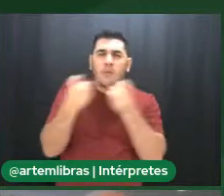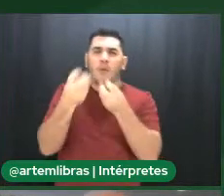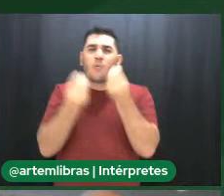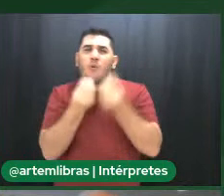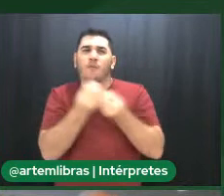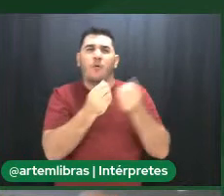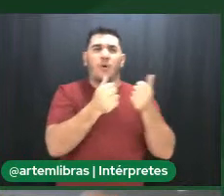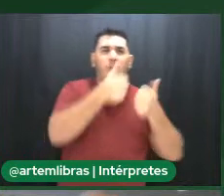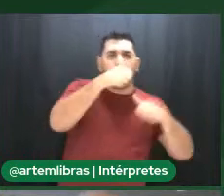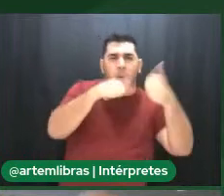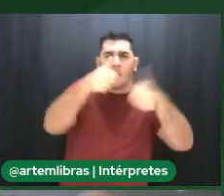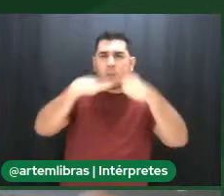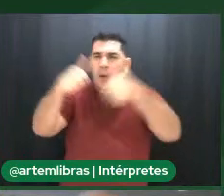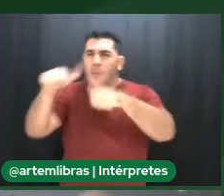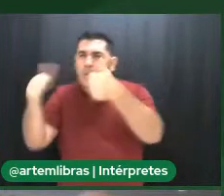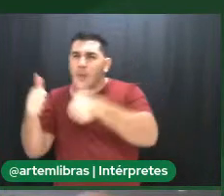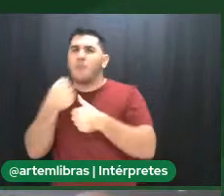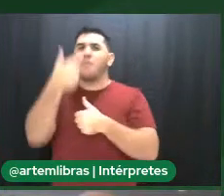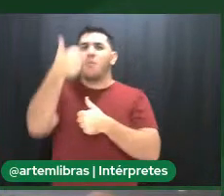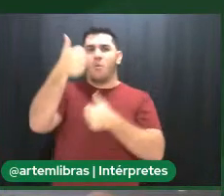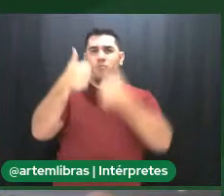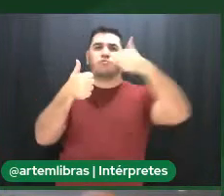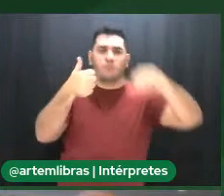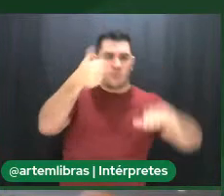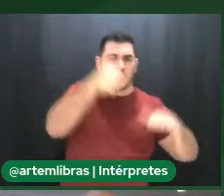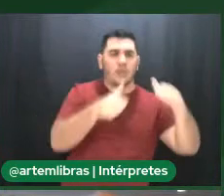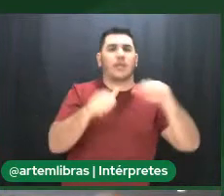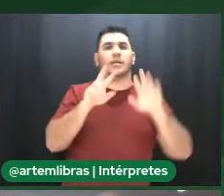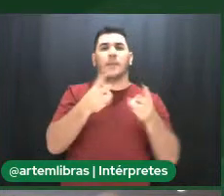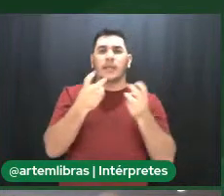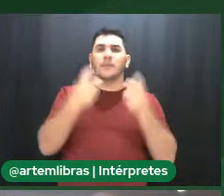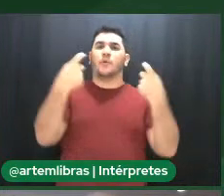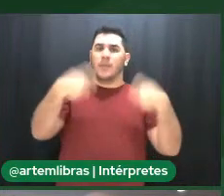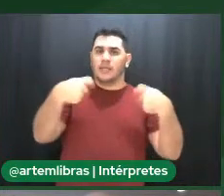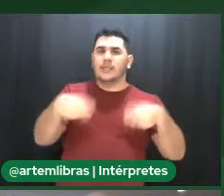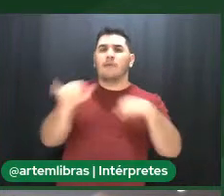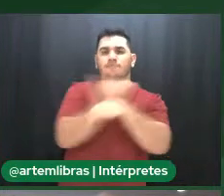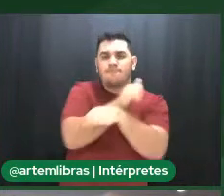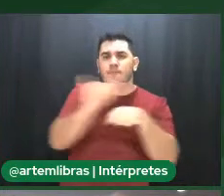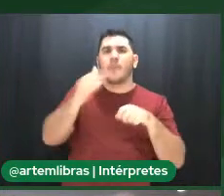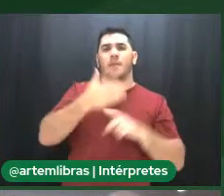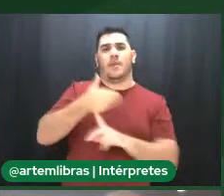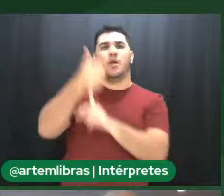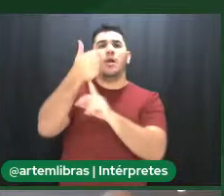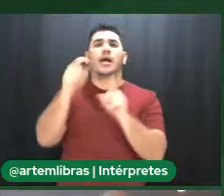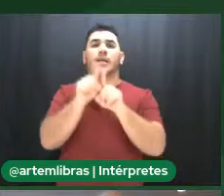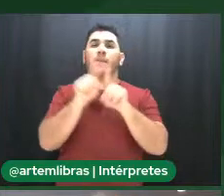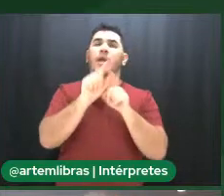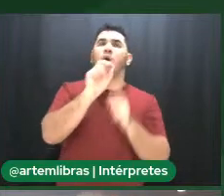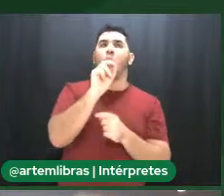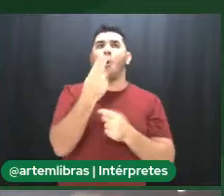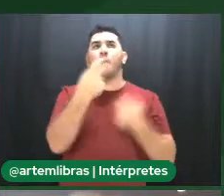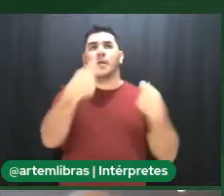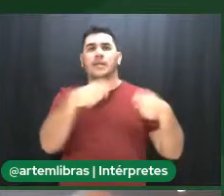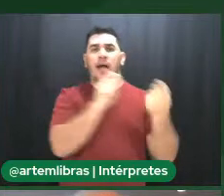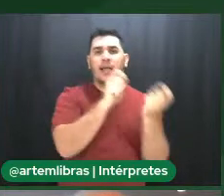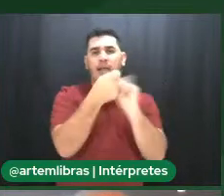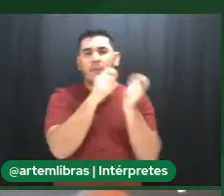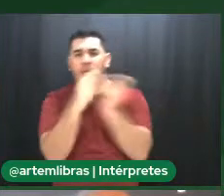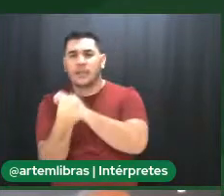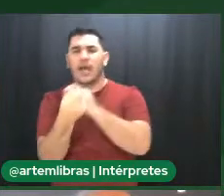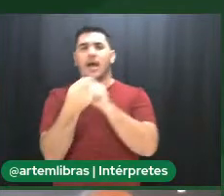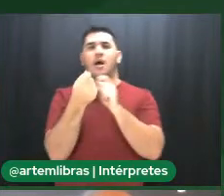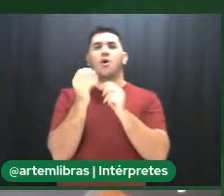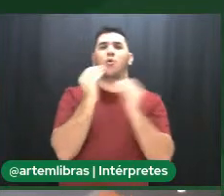more successful if the designers adopt the methods and the principles of